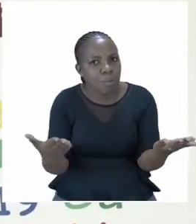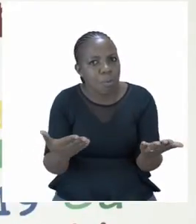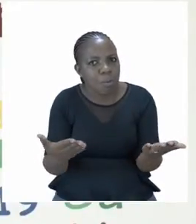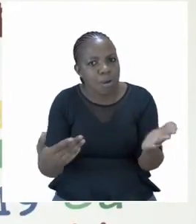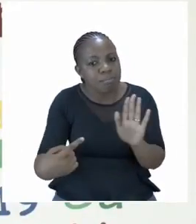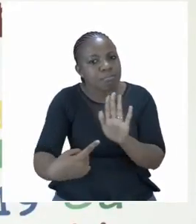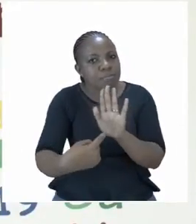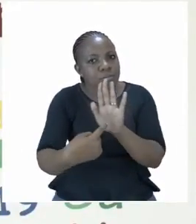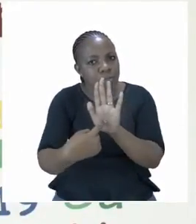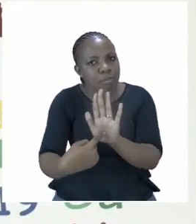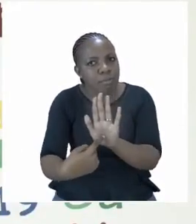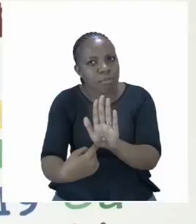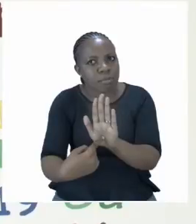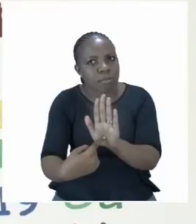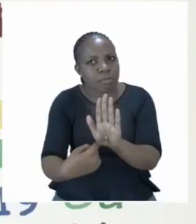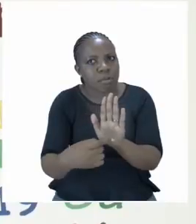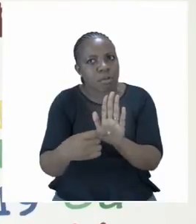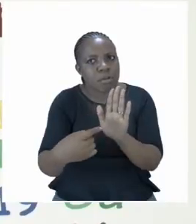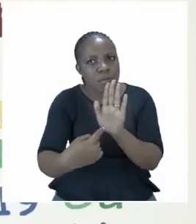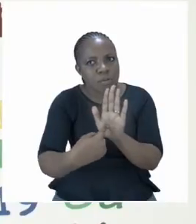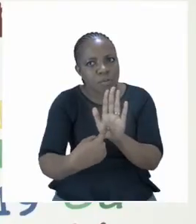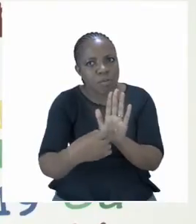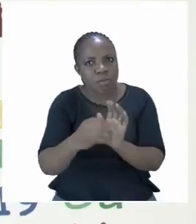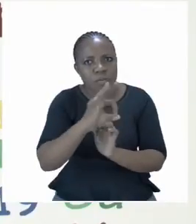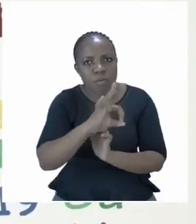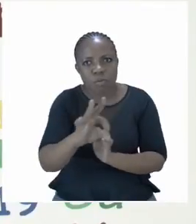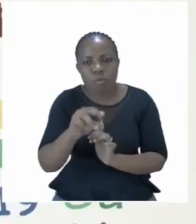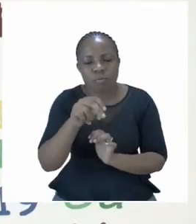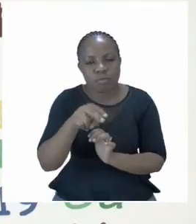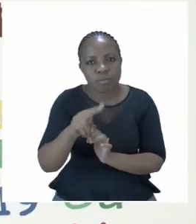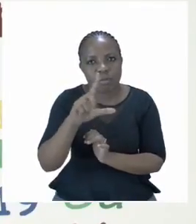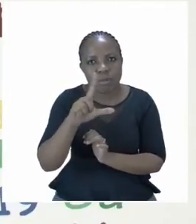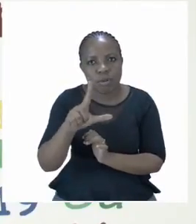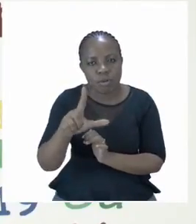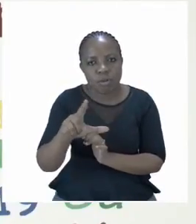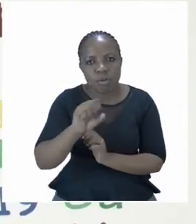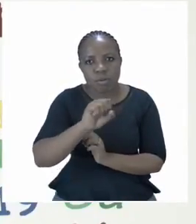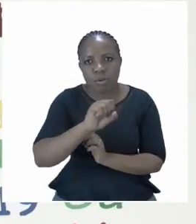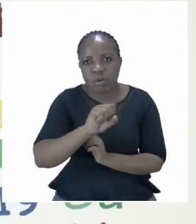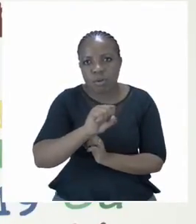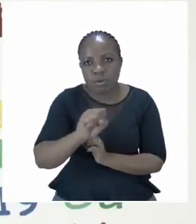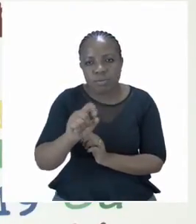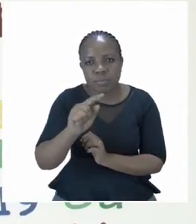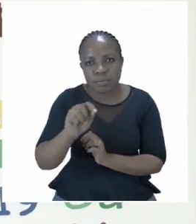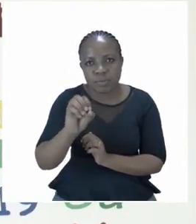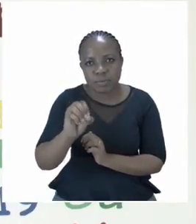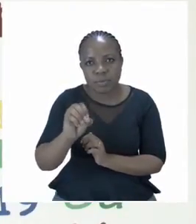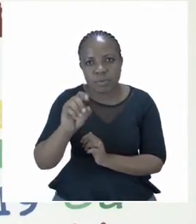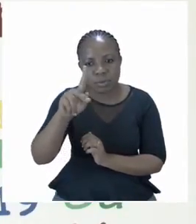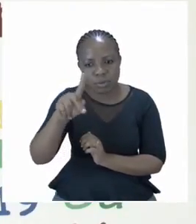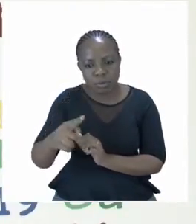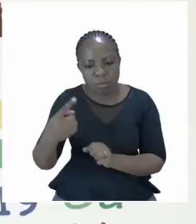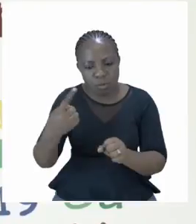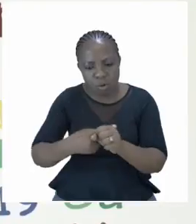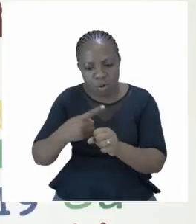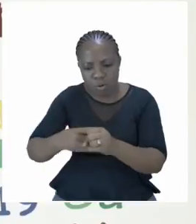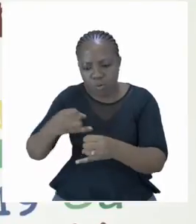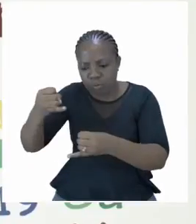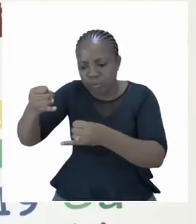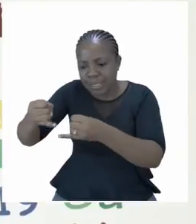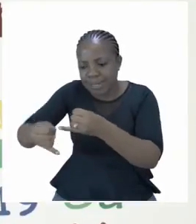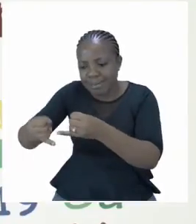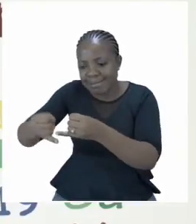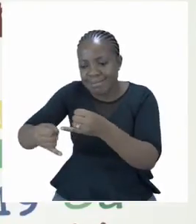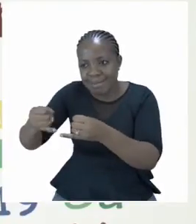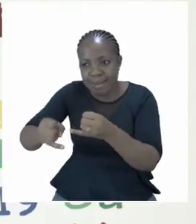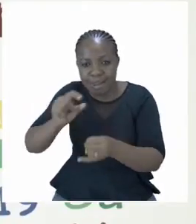is a full stop. The full stop goes always at the end of a